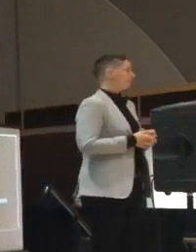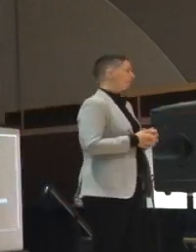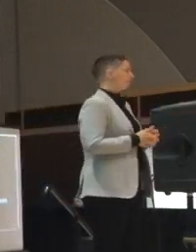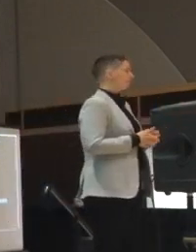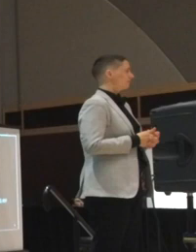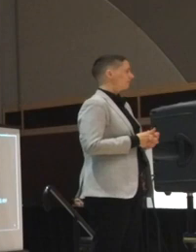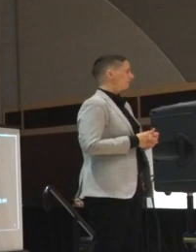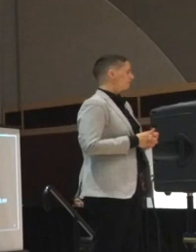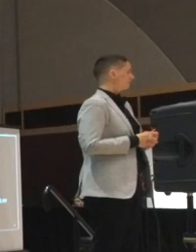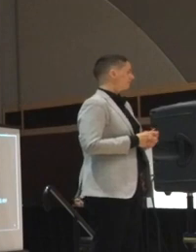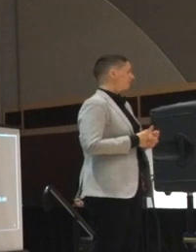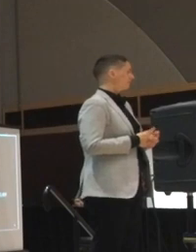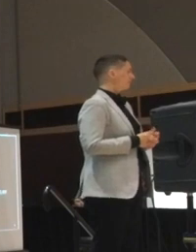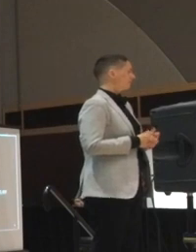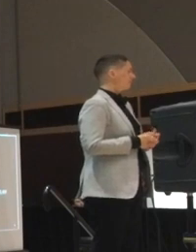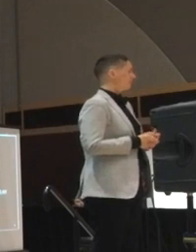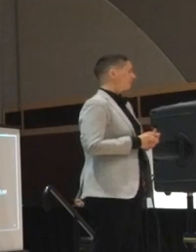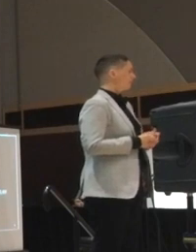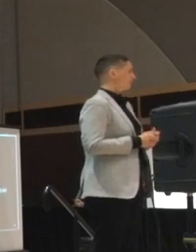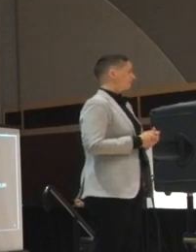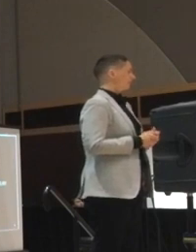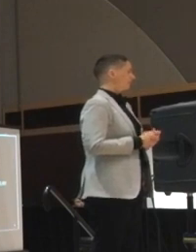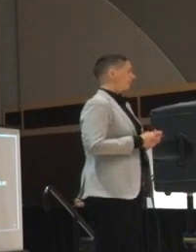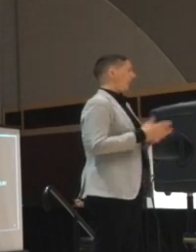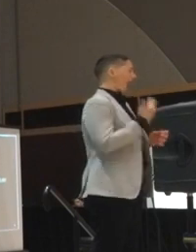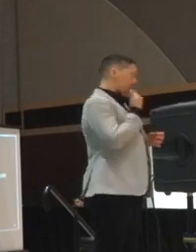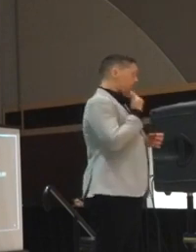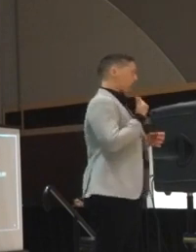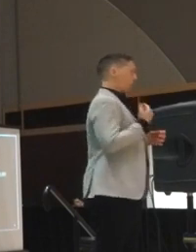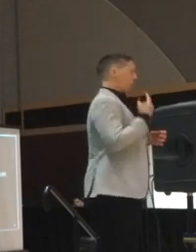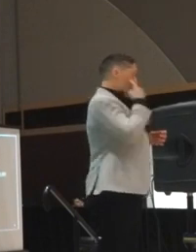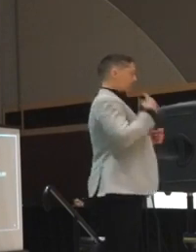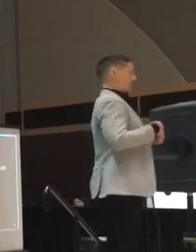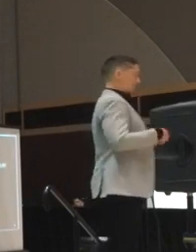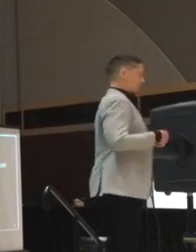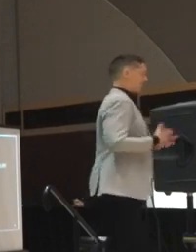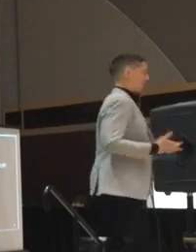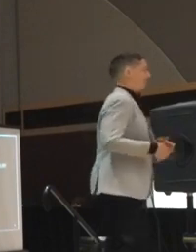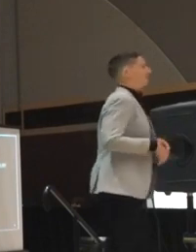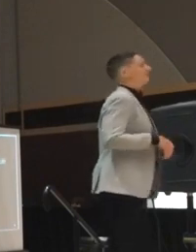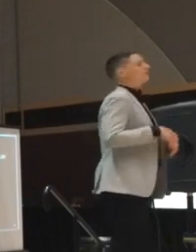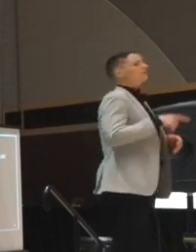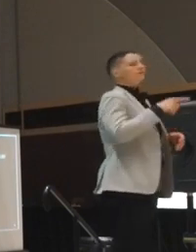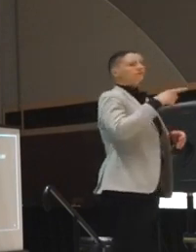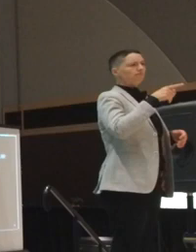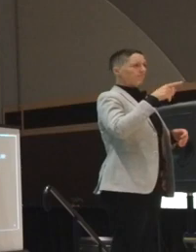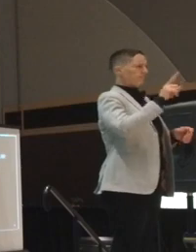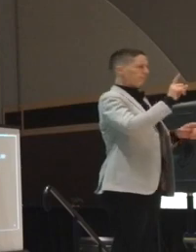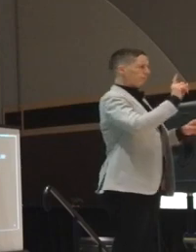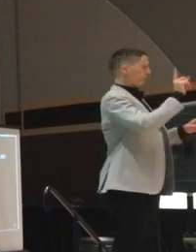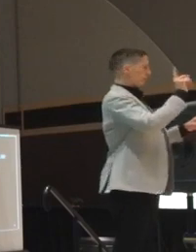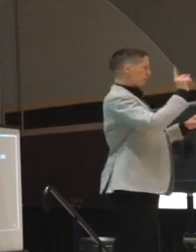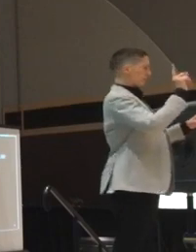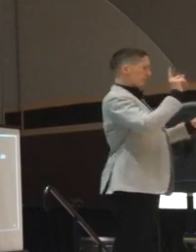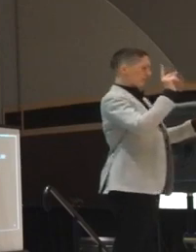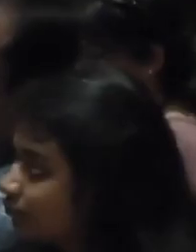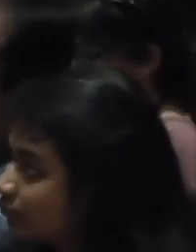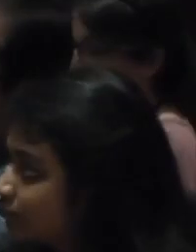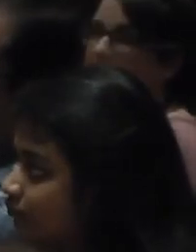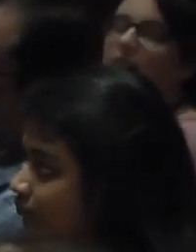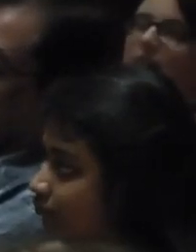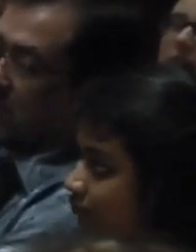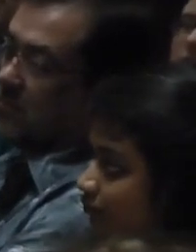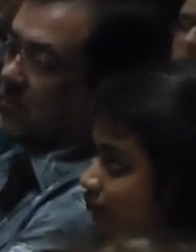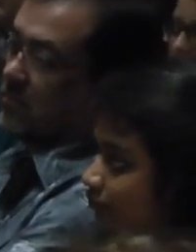You got a question, right? Okay, great. Thank you so much. You mentioned that many parents and grandparents are